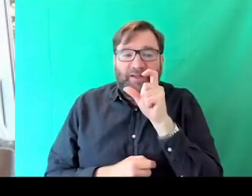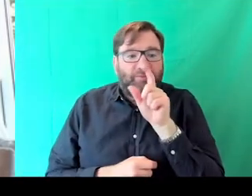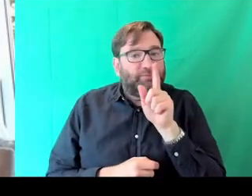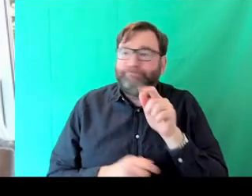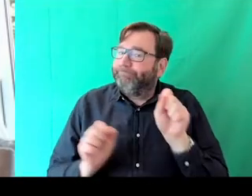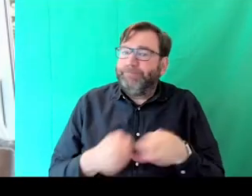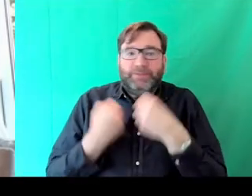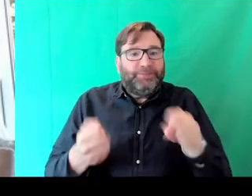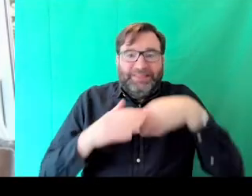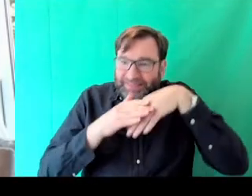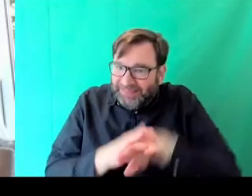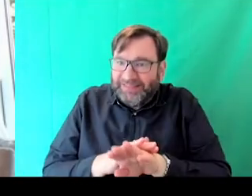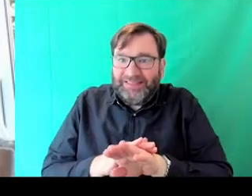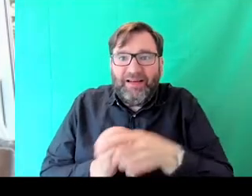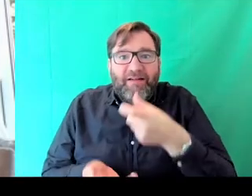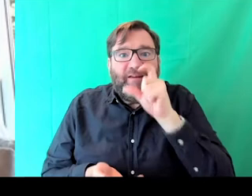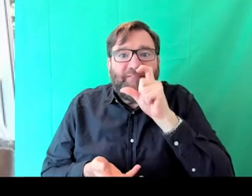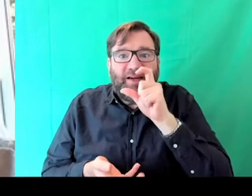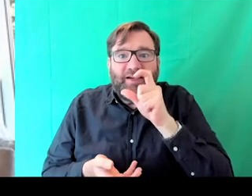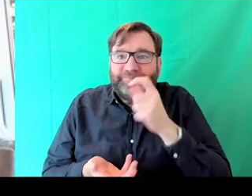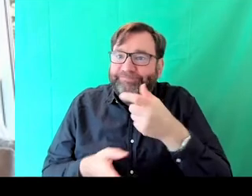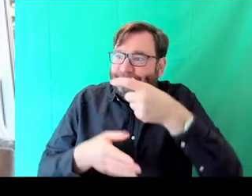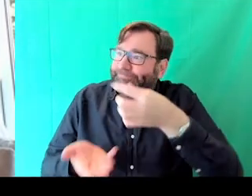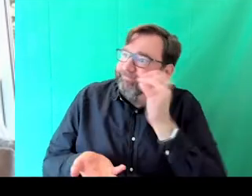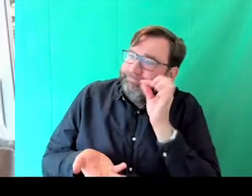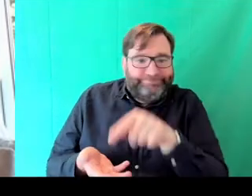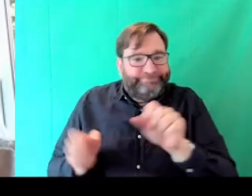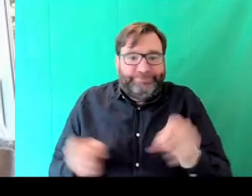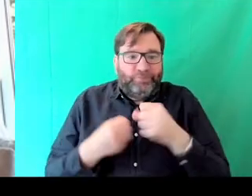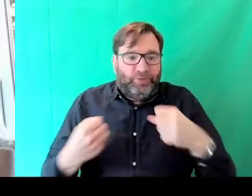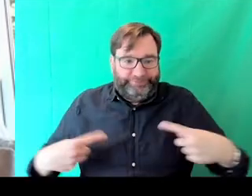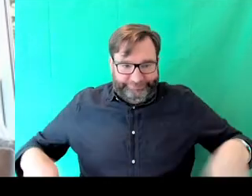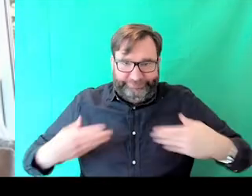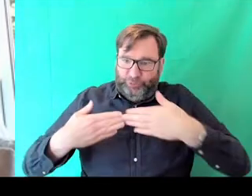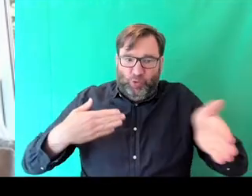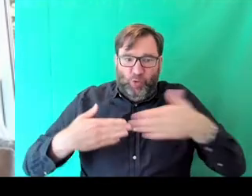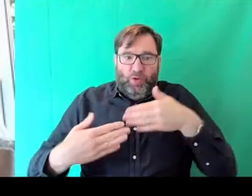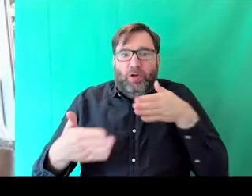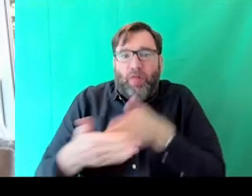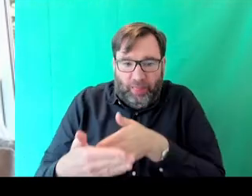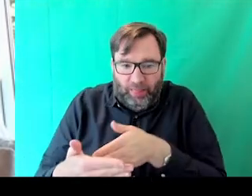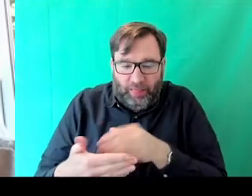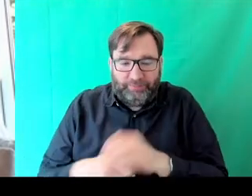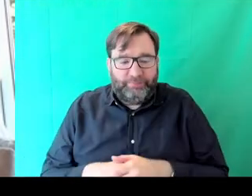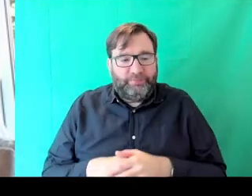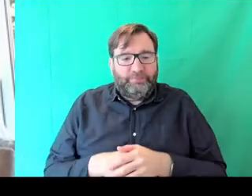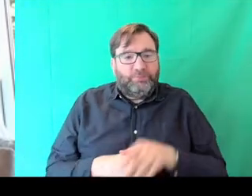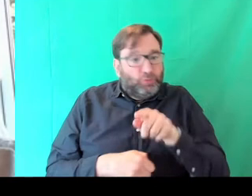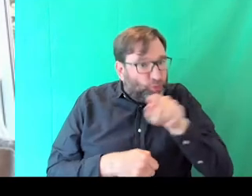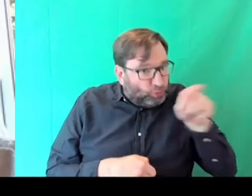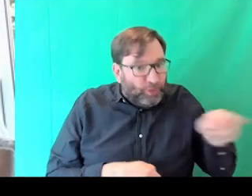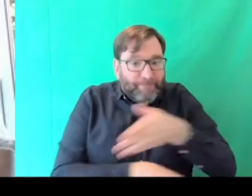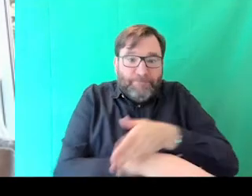the dichotomy of competing in the world's largest Paralympic event, and then coming back to, you know, back home or back into the workplace to